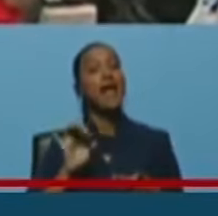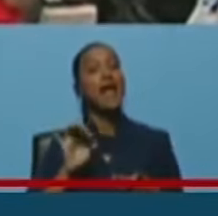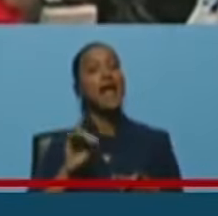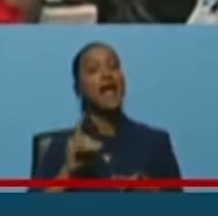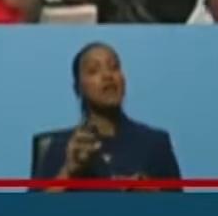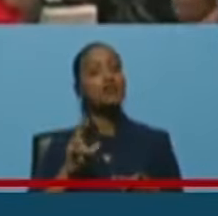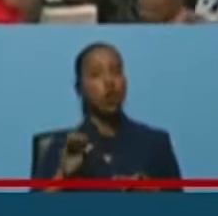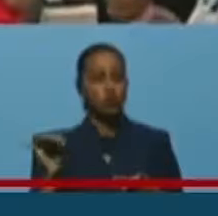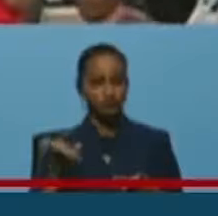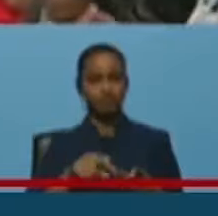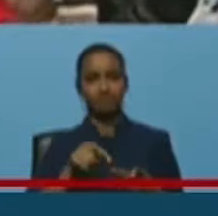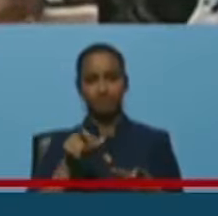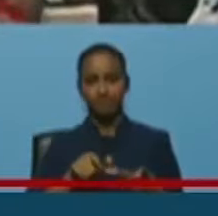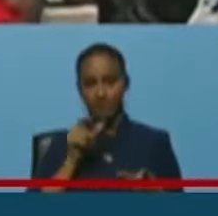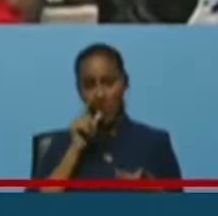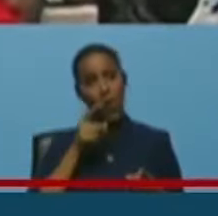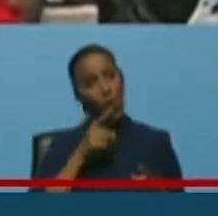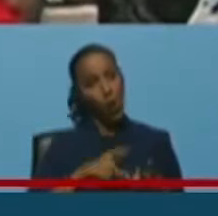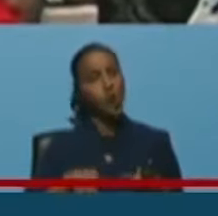the electoral system.